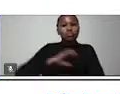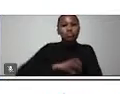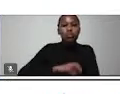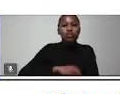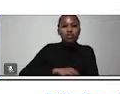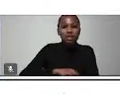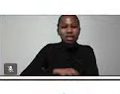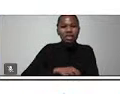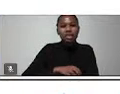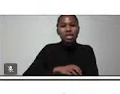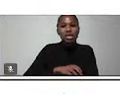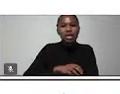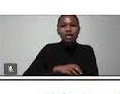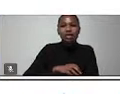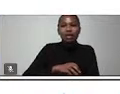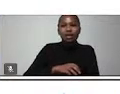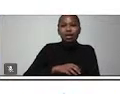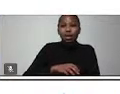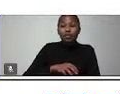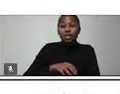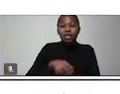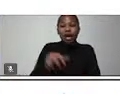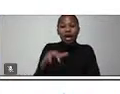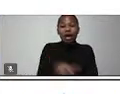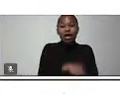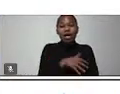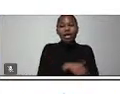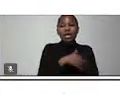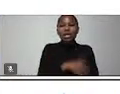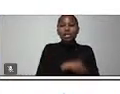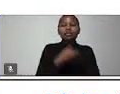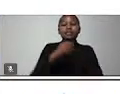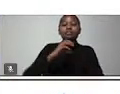the major, you know, agricultural province is highly